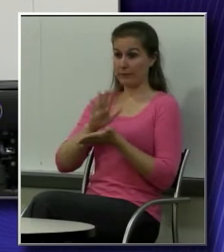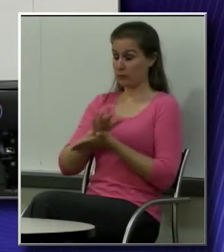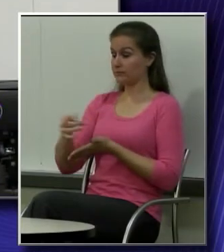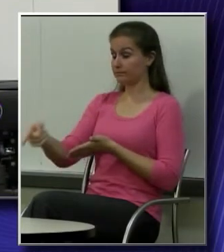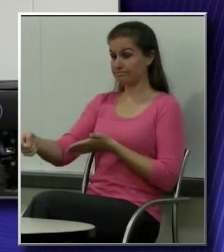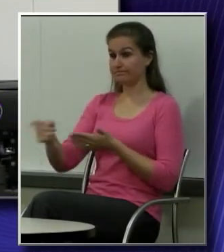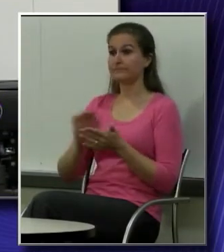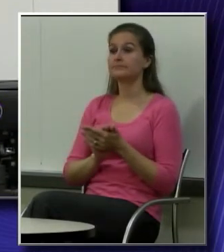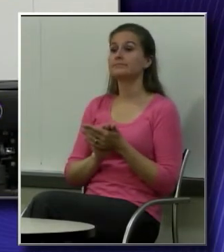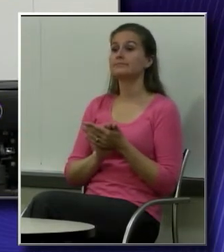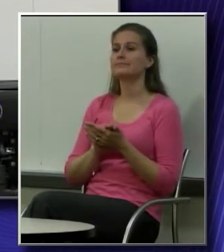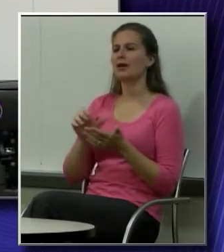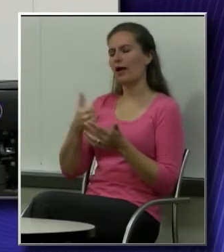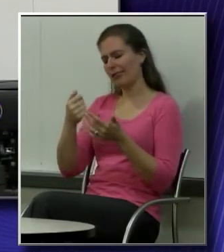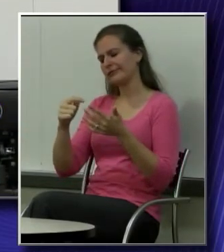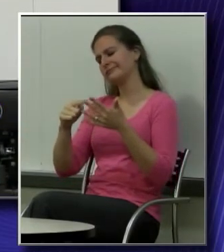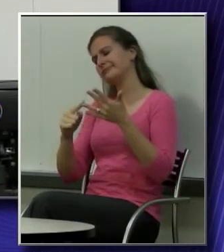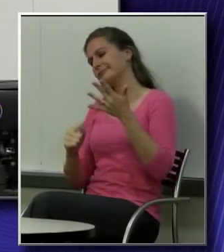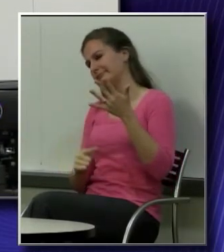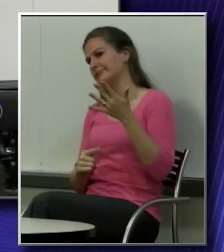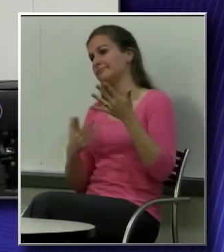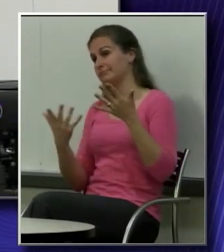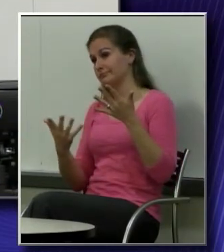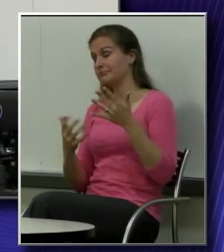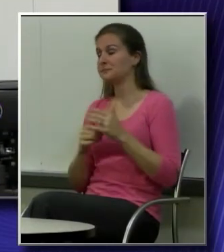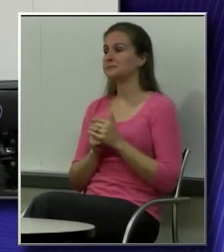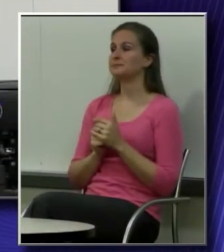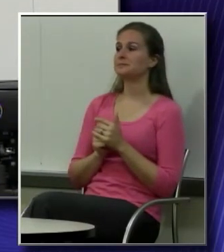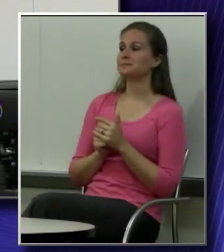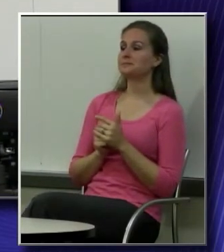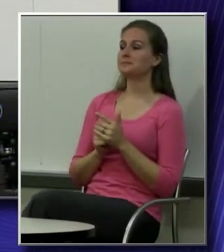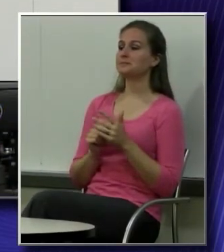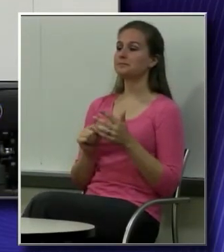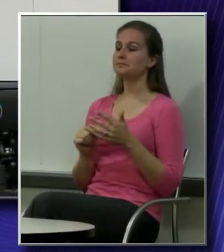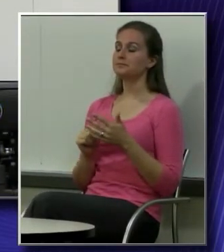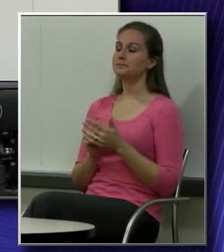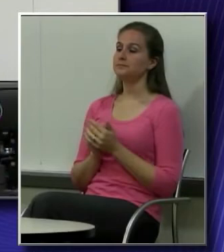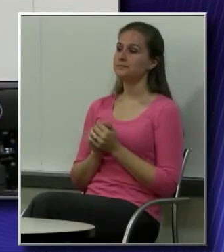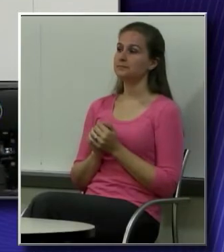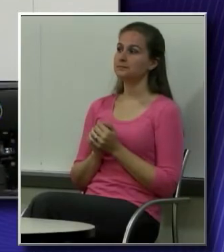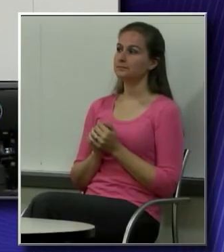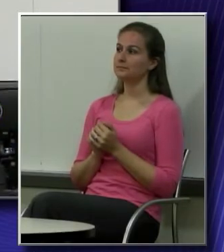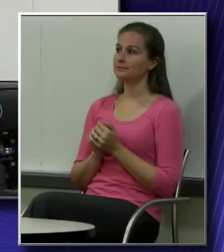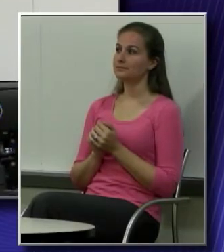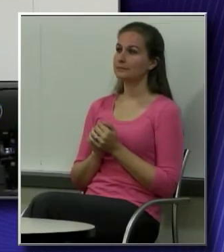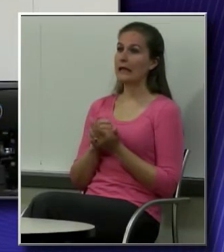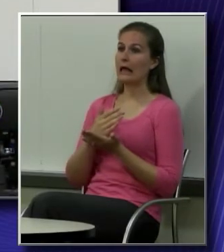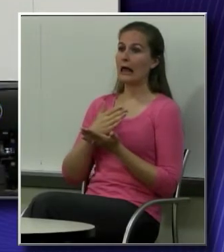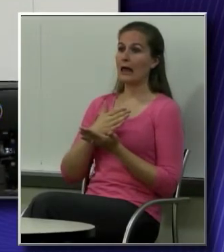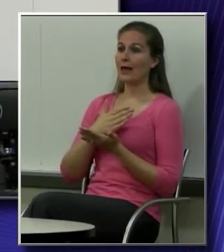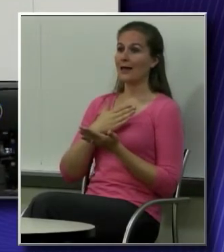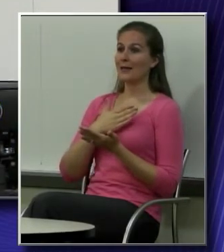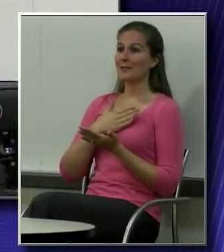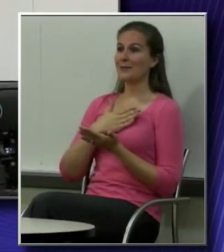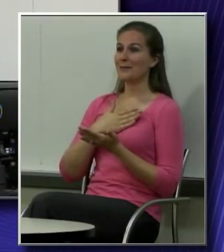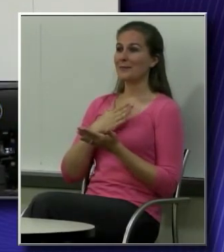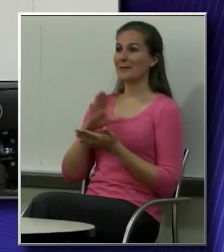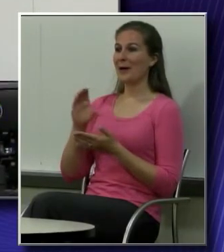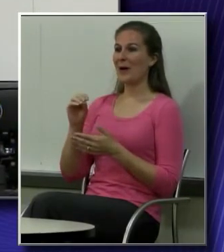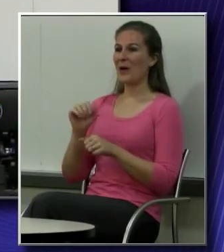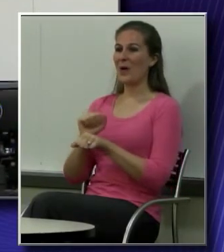cards, and we have some other methods for you to provide input as well. And I would ask my colleague Carol McLaurin, who